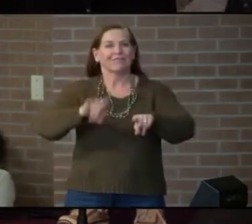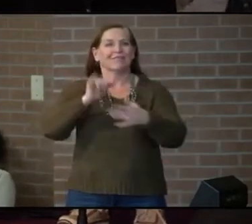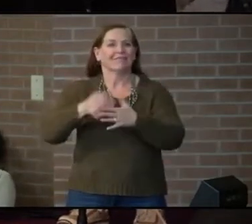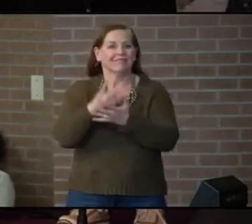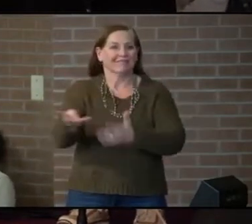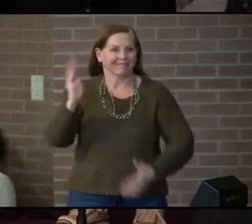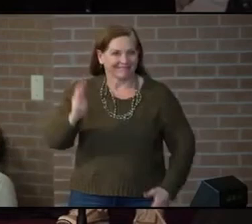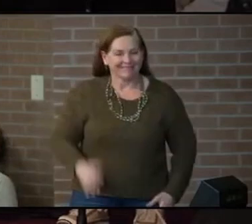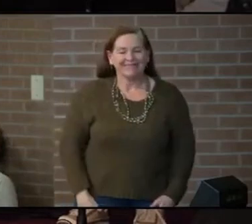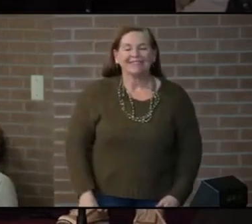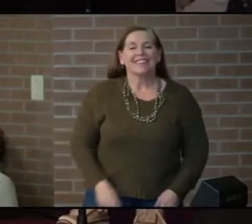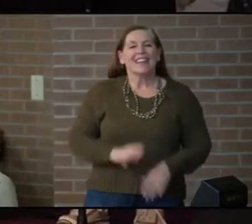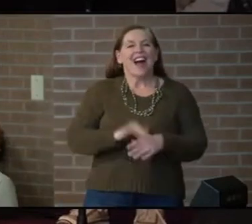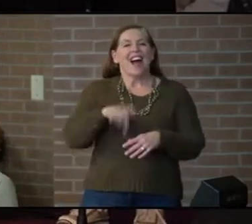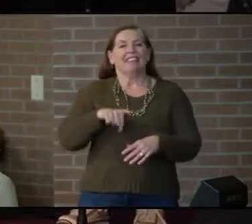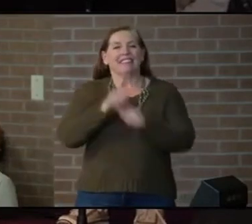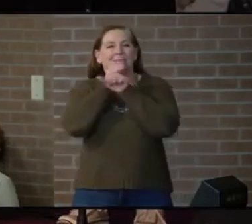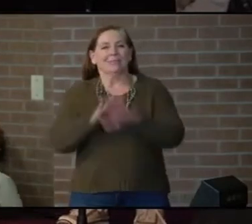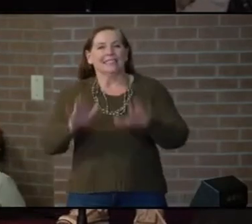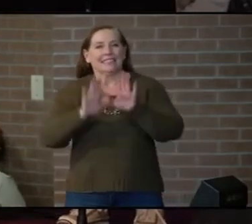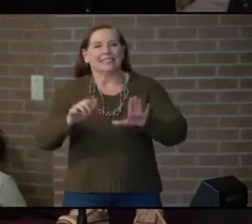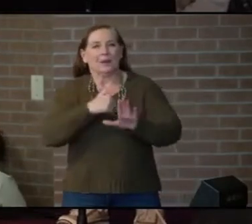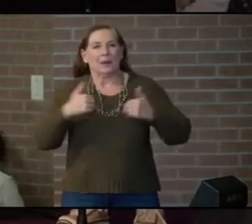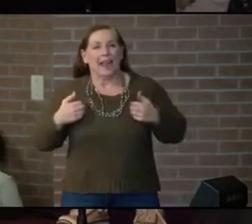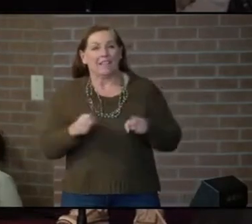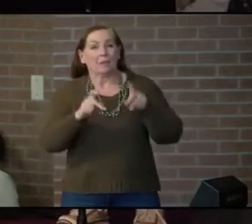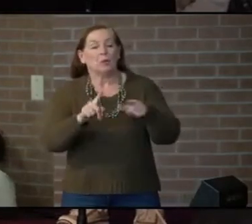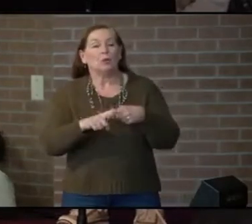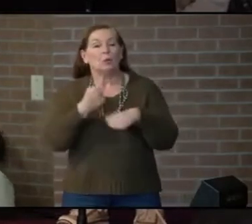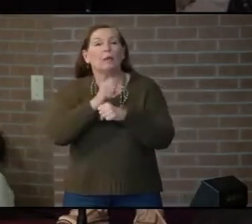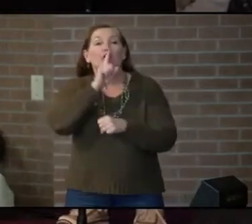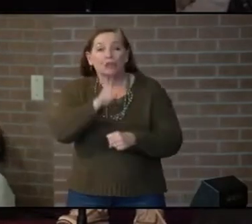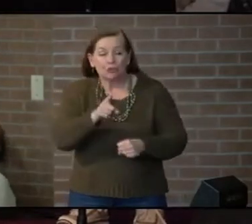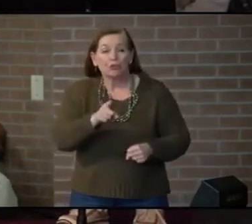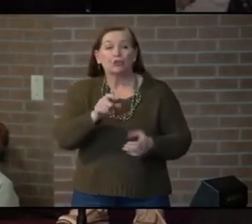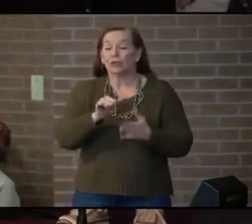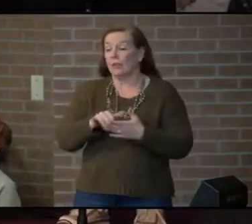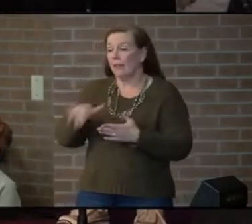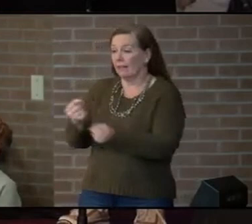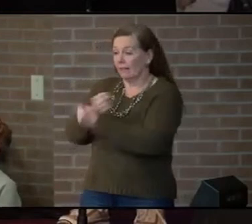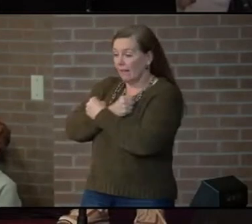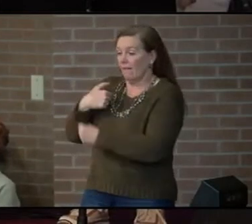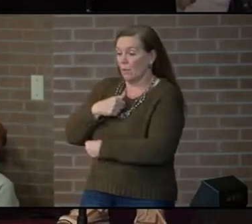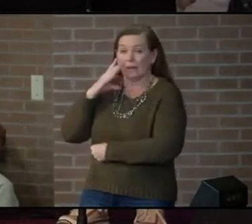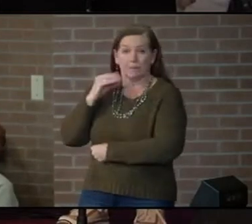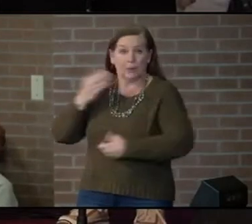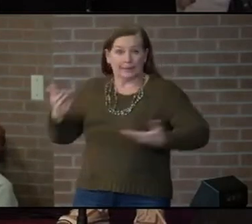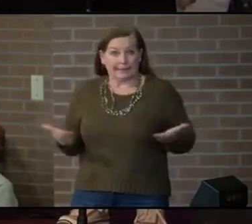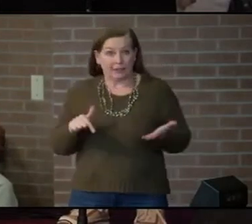this Blessing Sunday, we have an opportunity to ensure that the love we experience